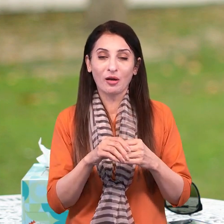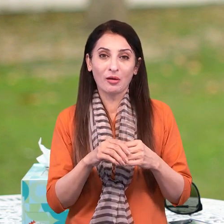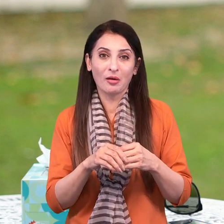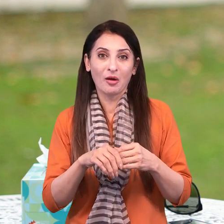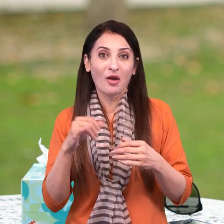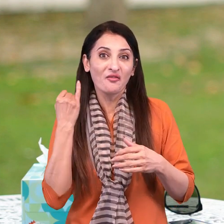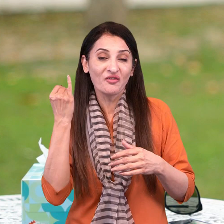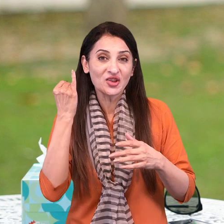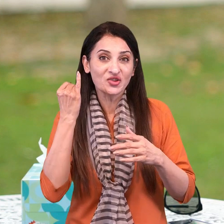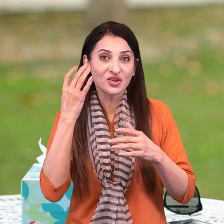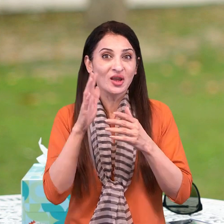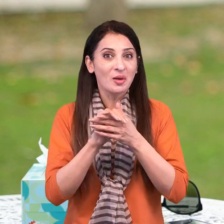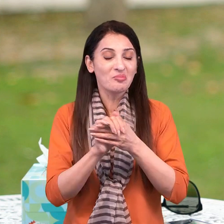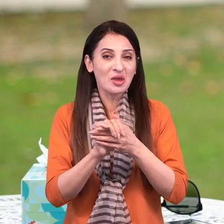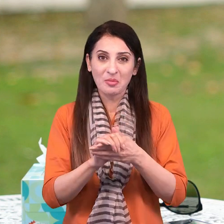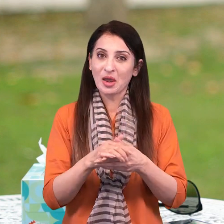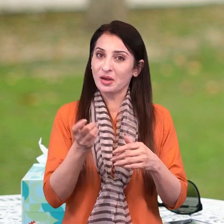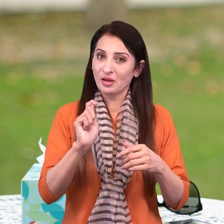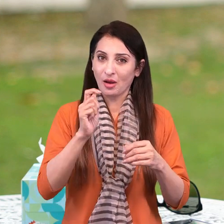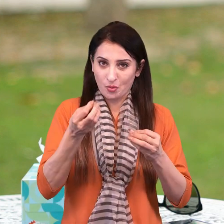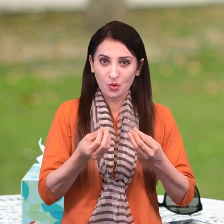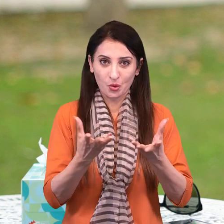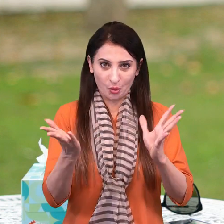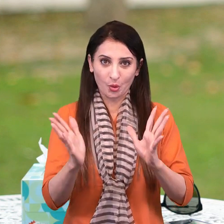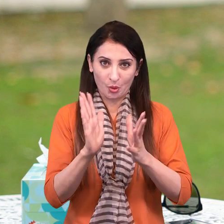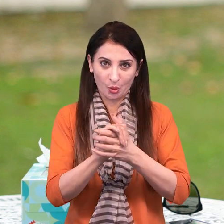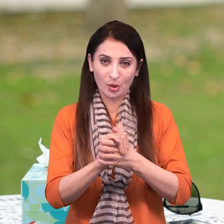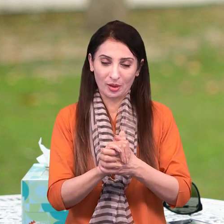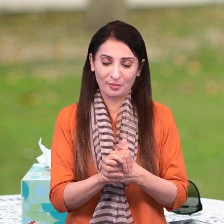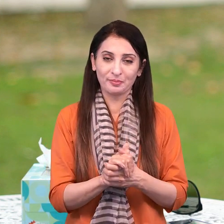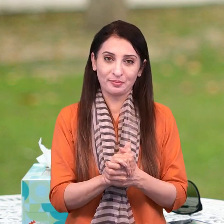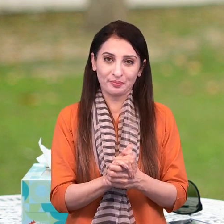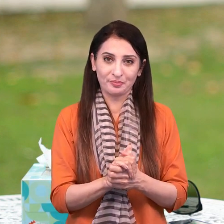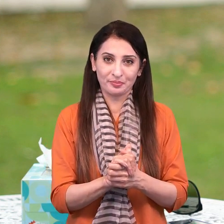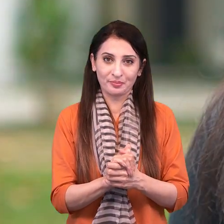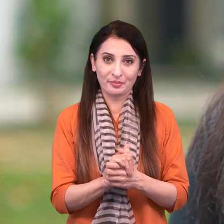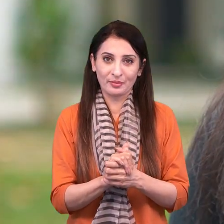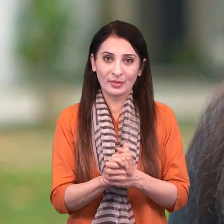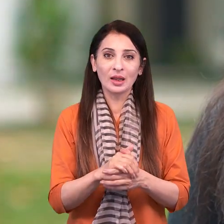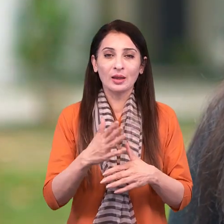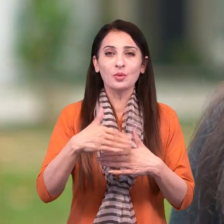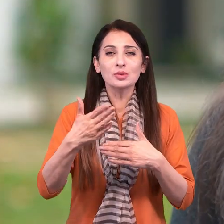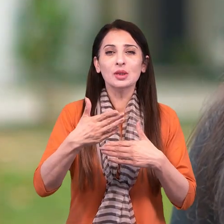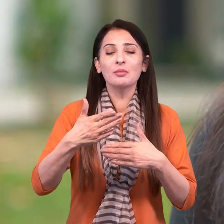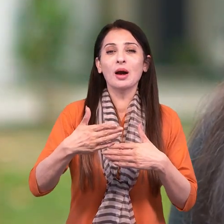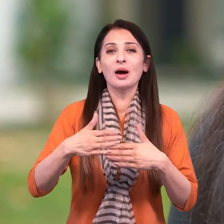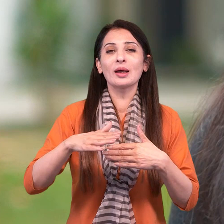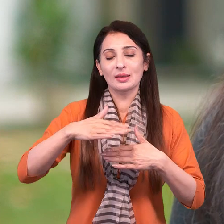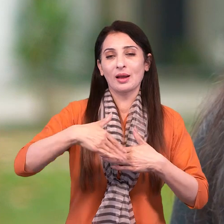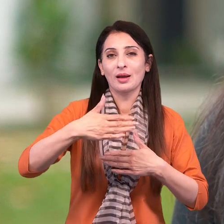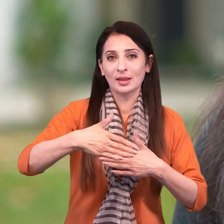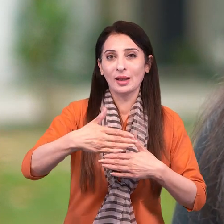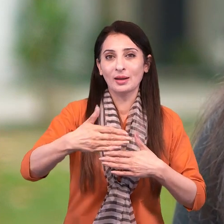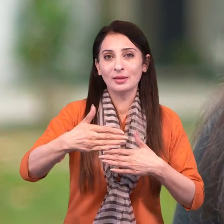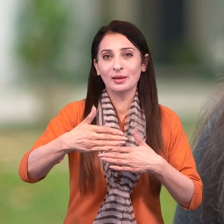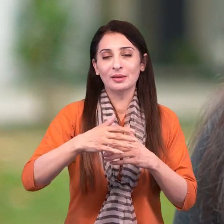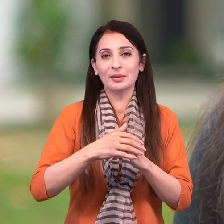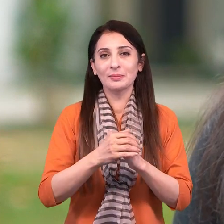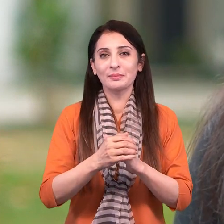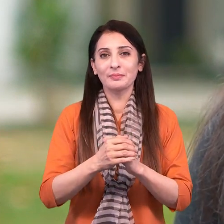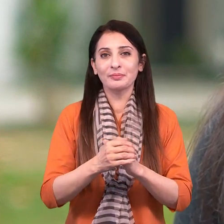where my desire to get into fashion started. But then life happened,